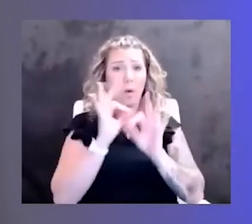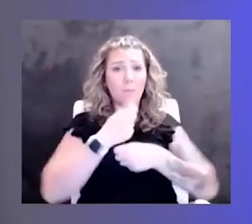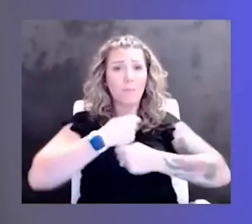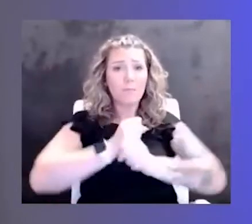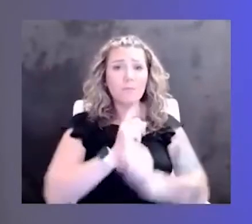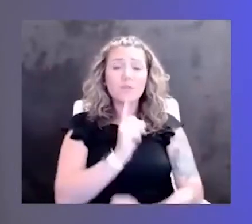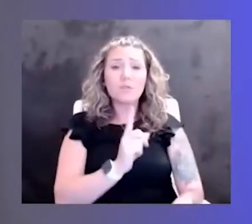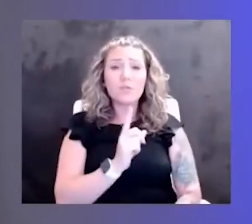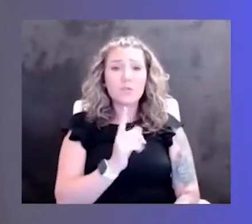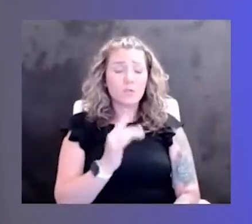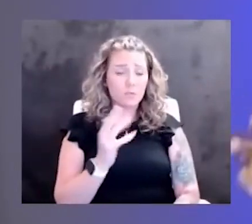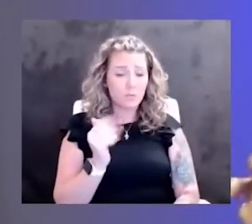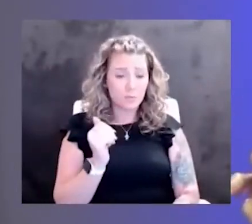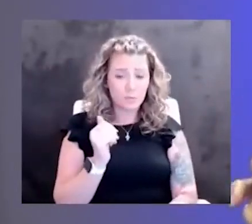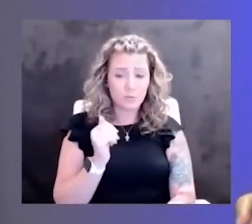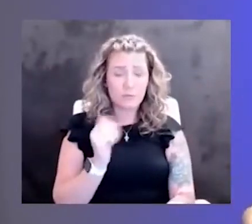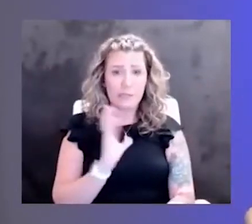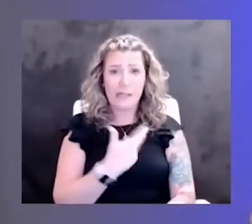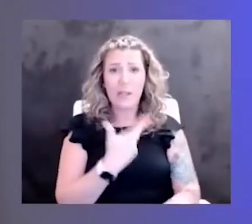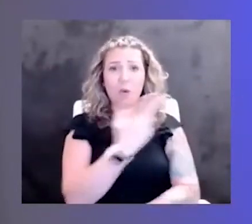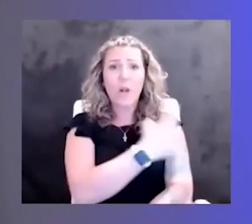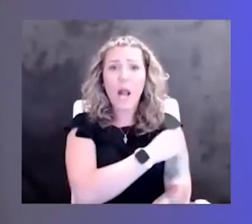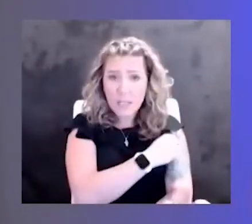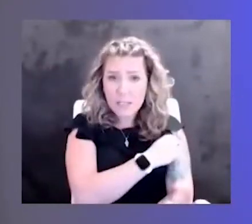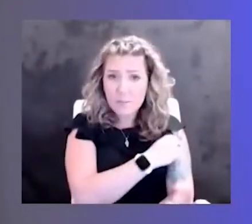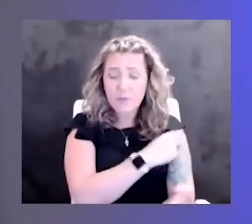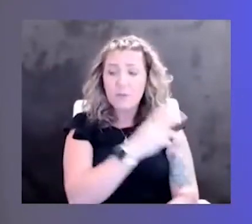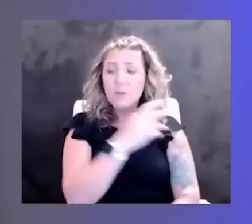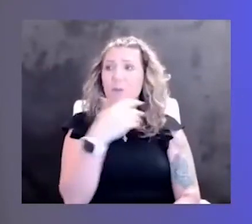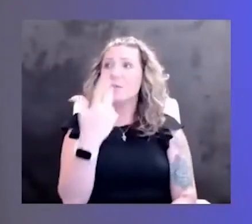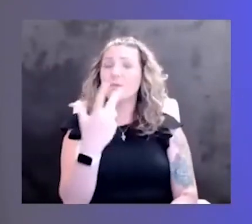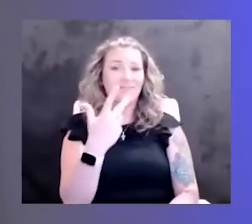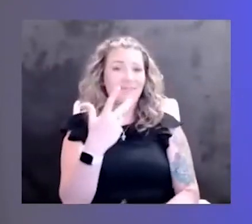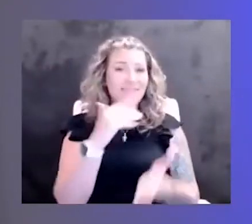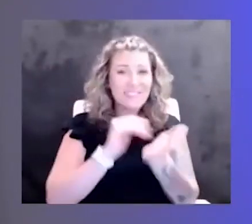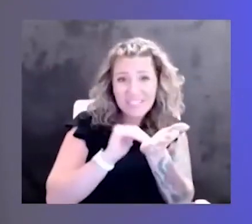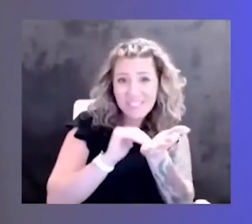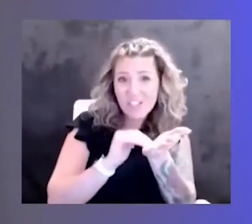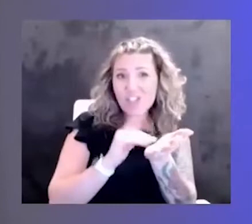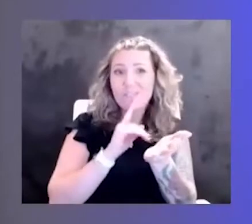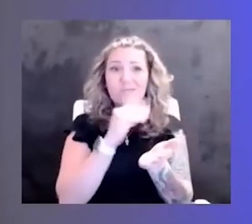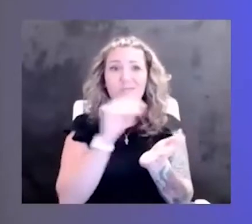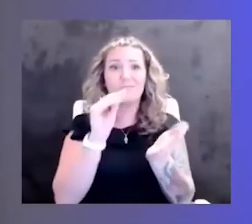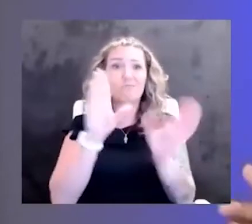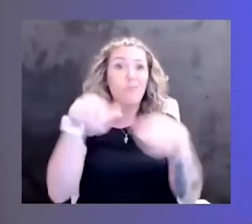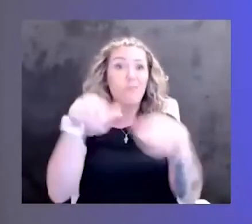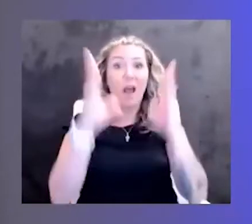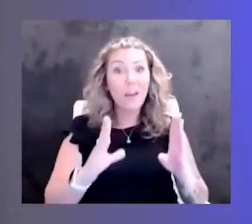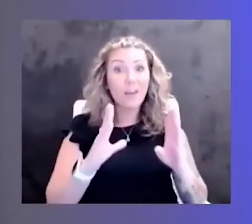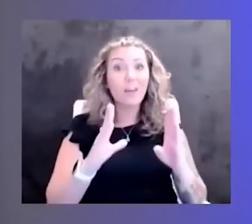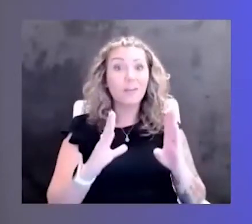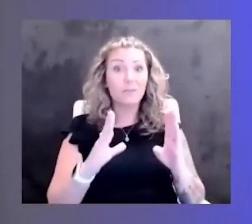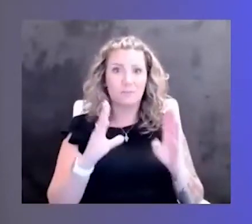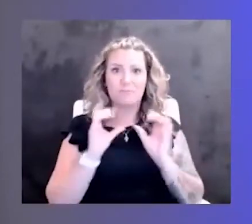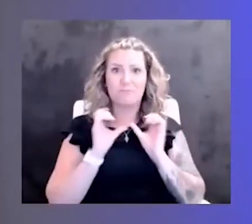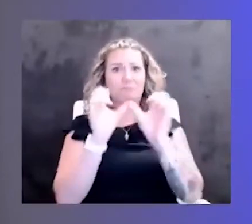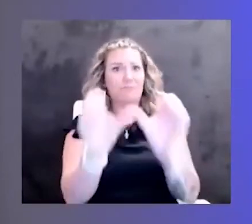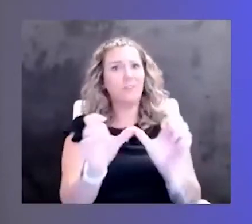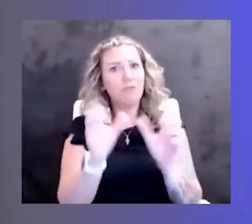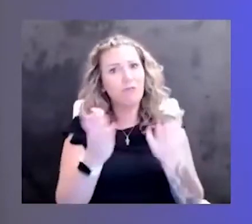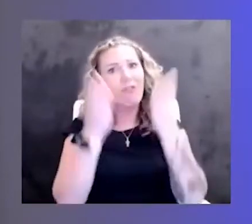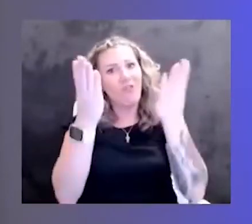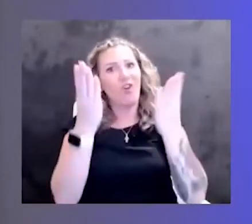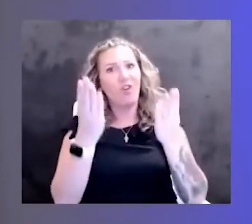that our hospitals, our physicians and providers are able to continue to offer those services.